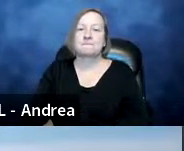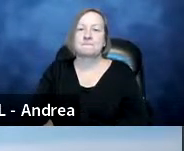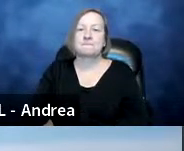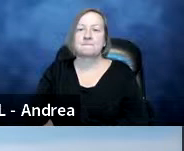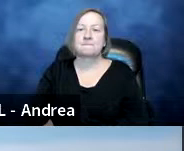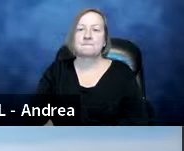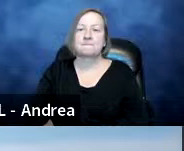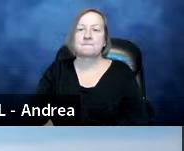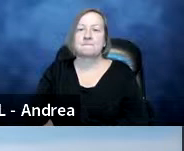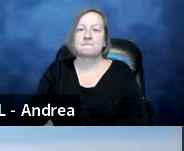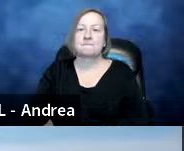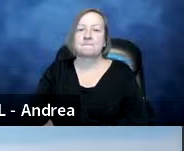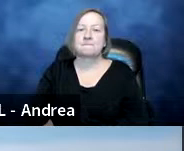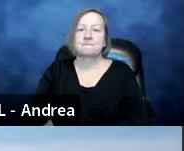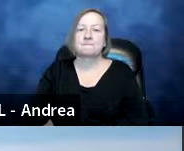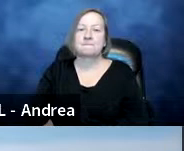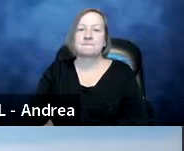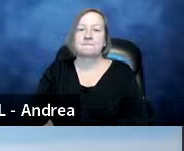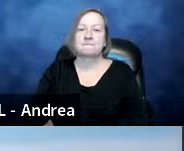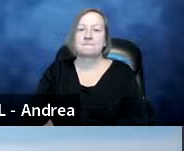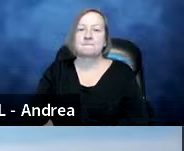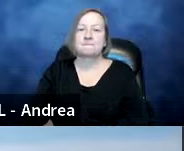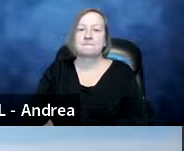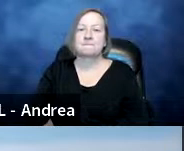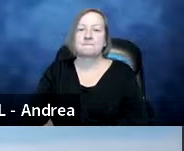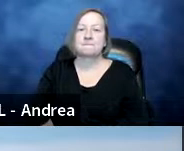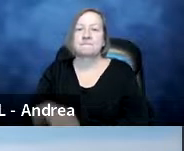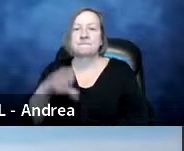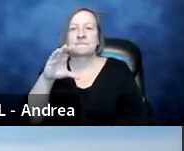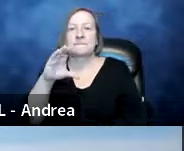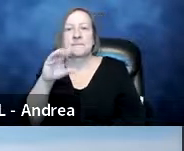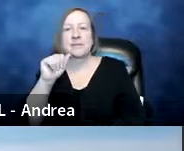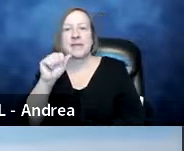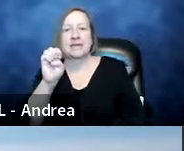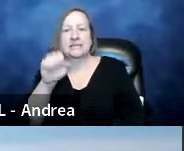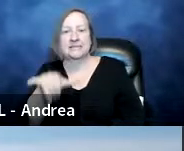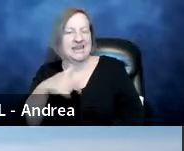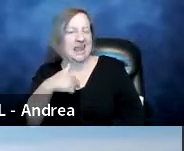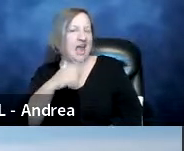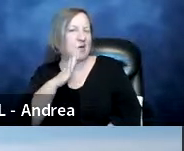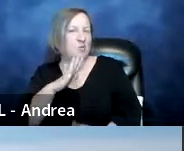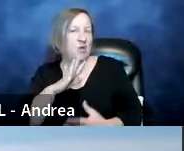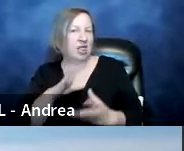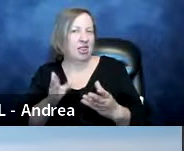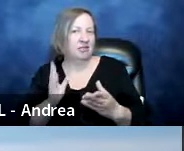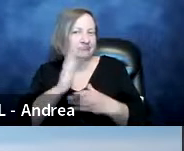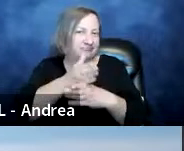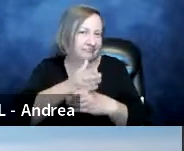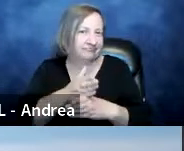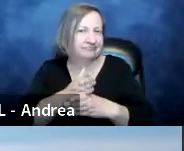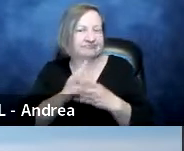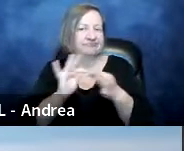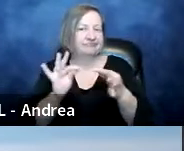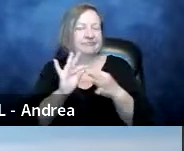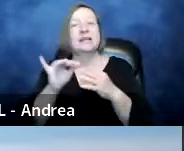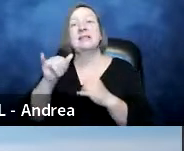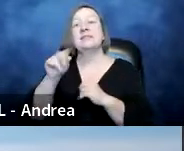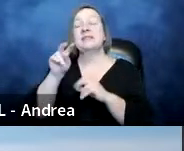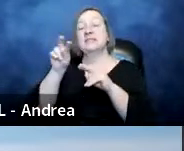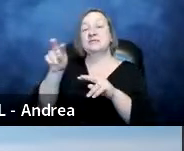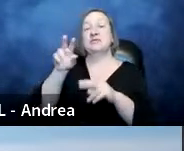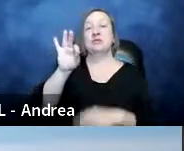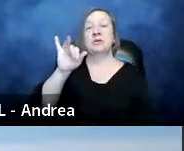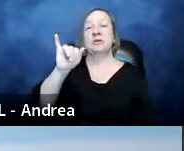I might jump in. I'm not sure if he's still there, but this is Casey Lyles. So this is a view of the fin